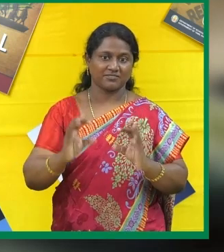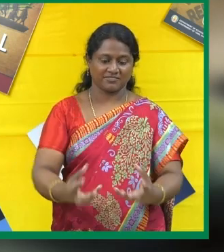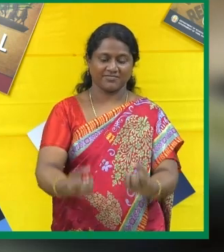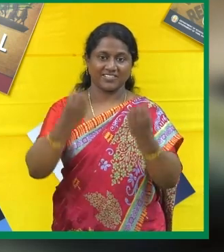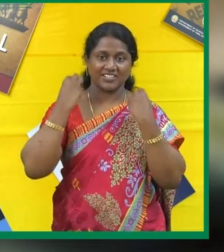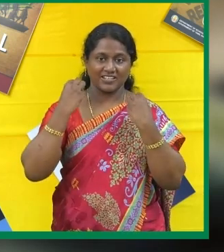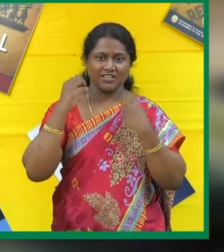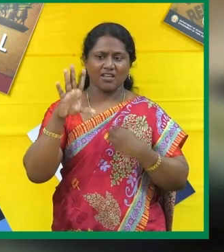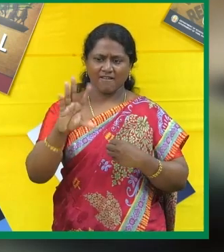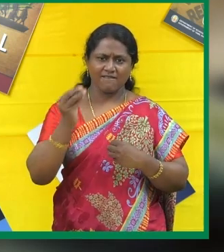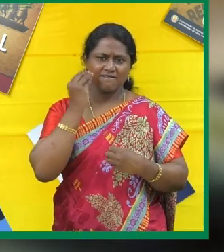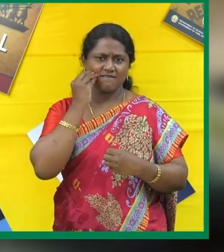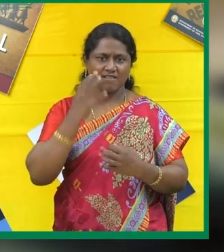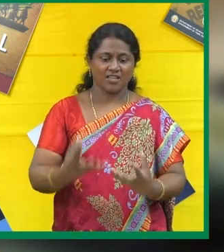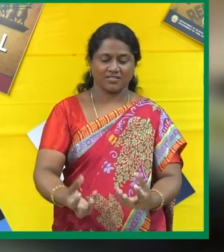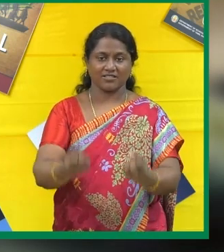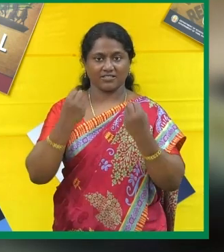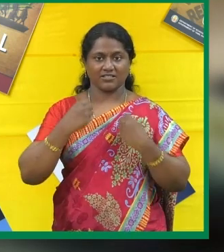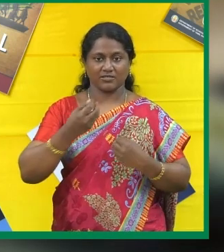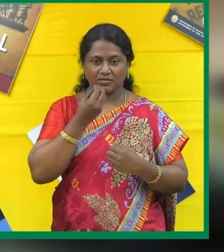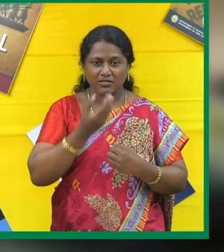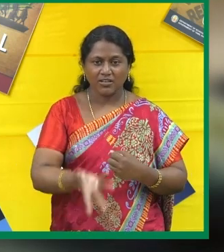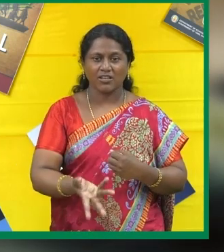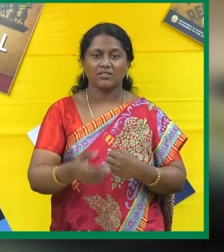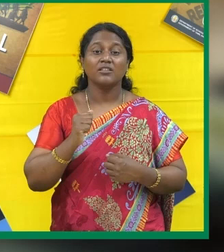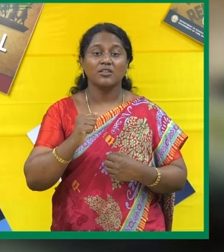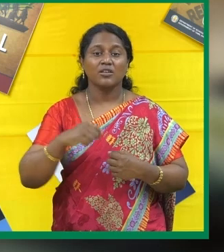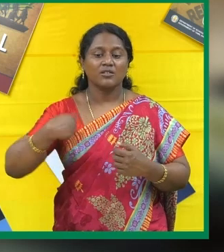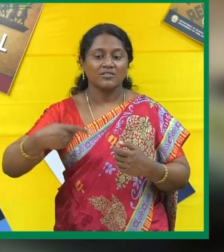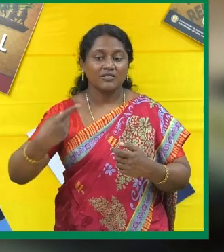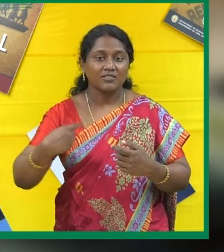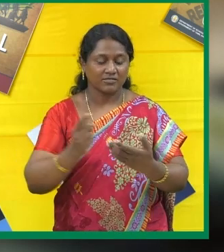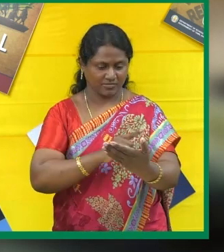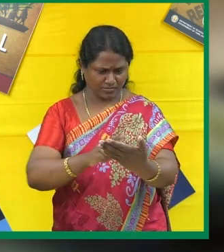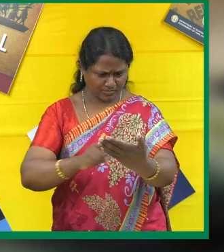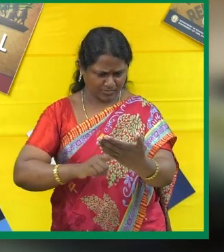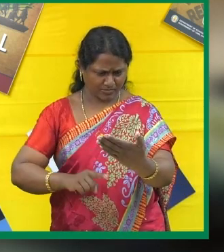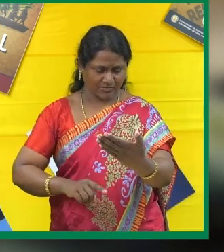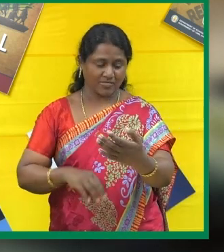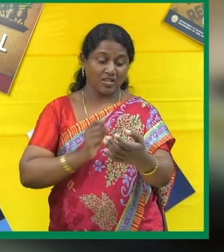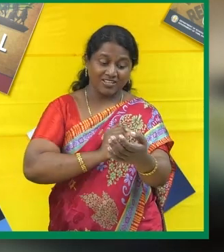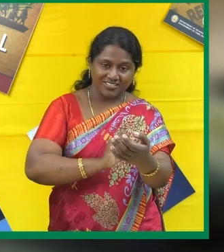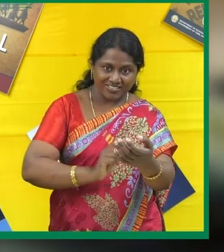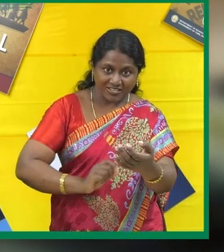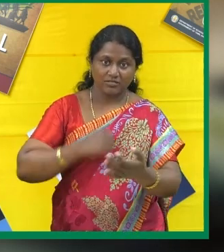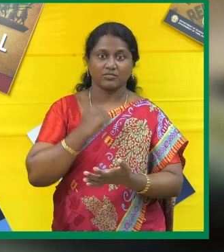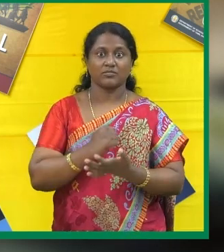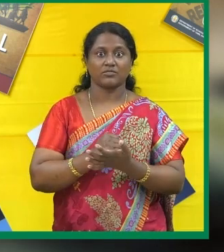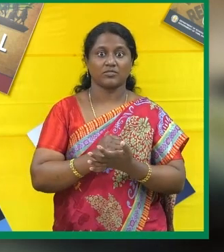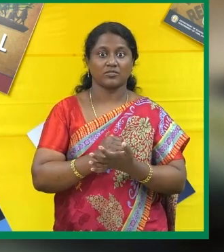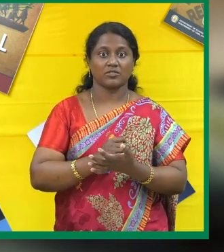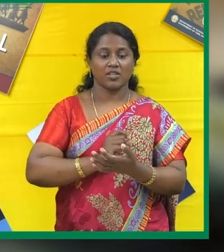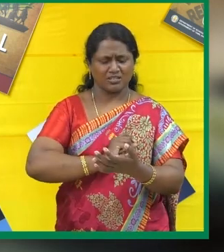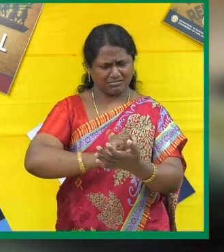memory poem. So easily you can score if you repeatedly reading or writing. Always practice maketh a man